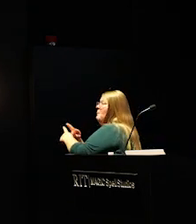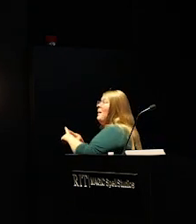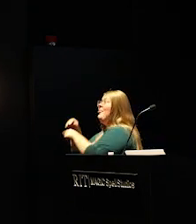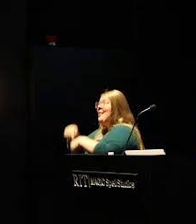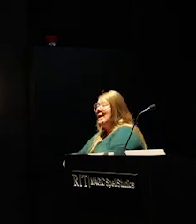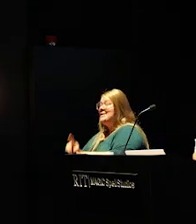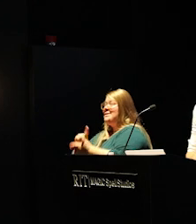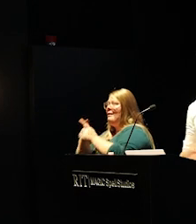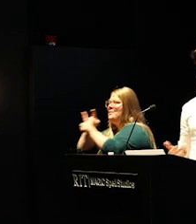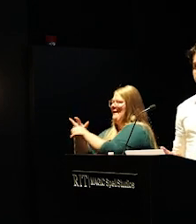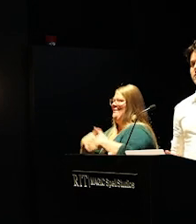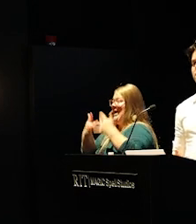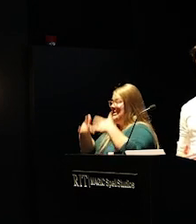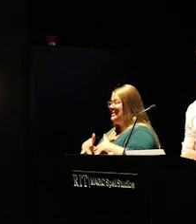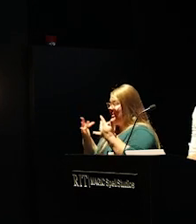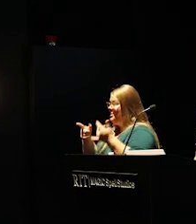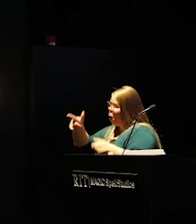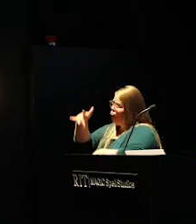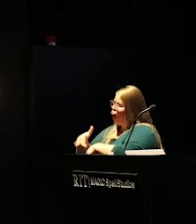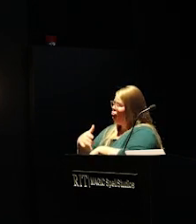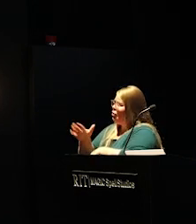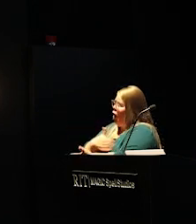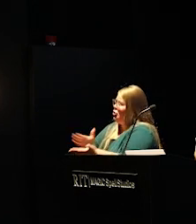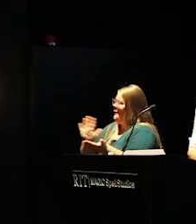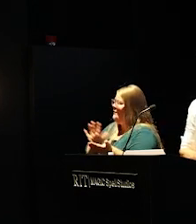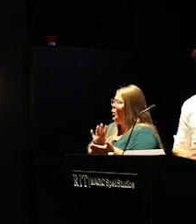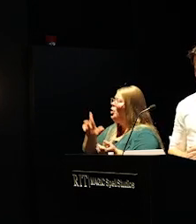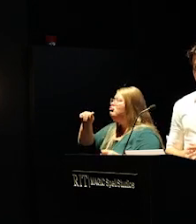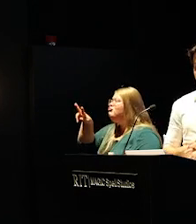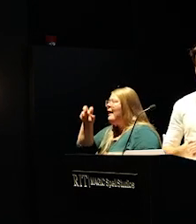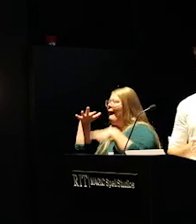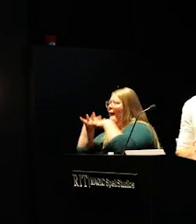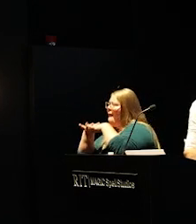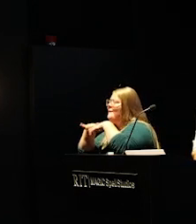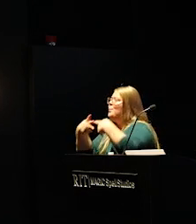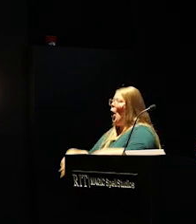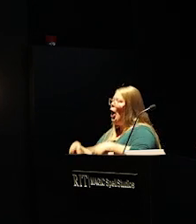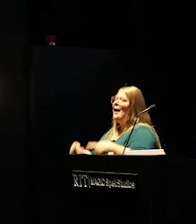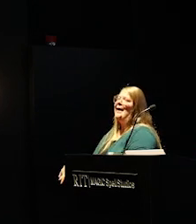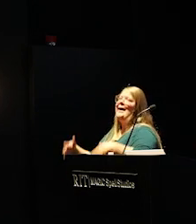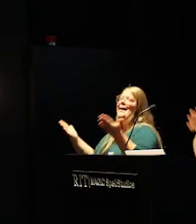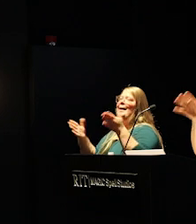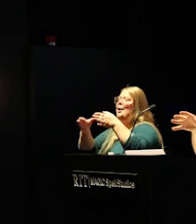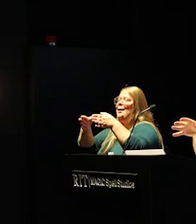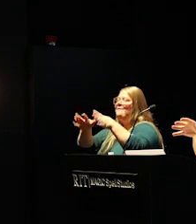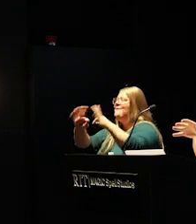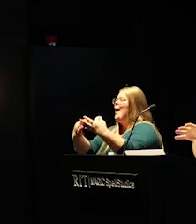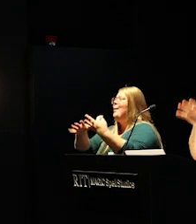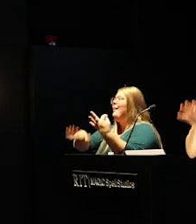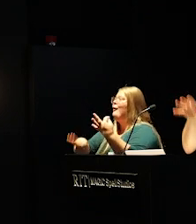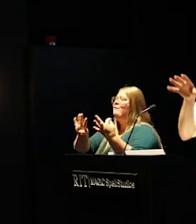or a party, you've ever been to a concert, you've ever been to a 40th anniversary party, there's a